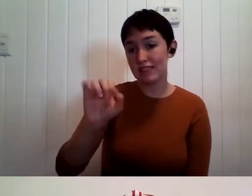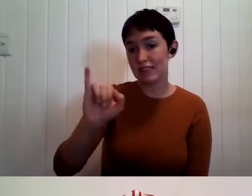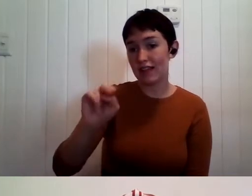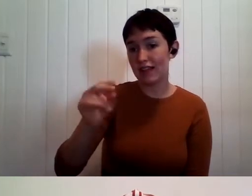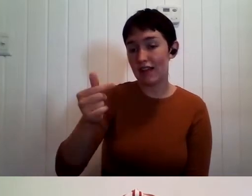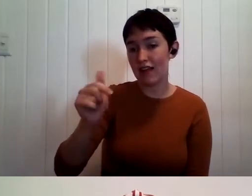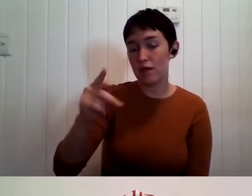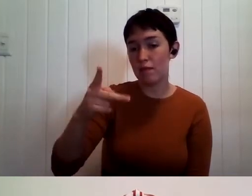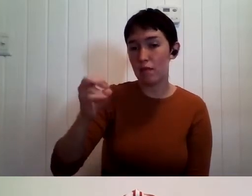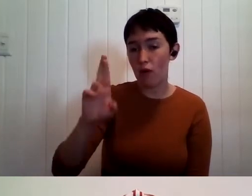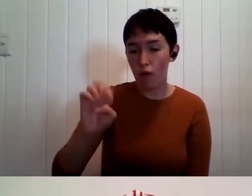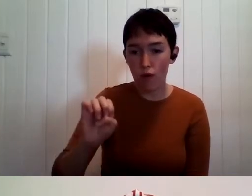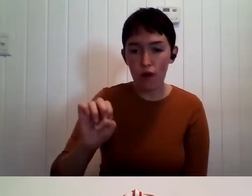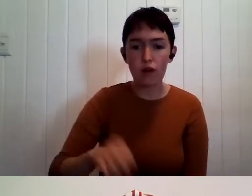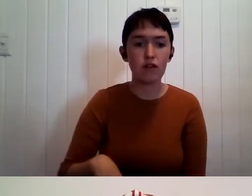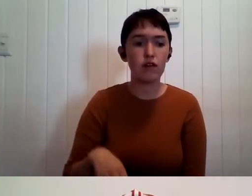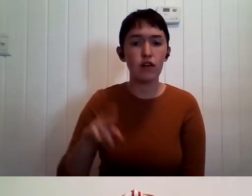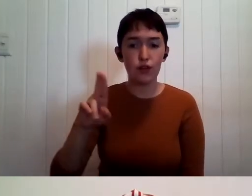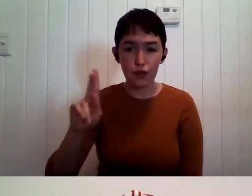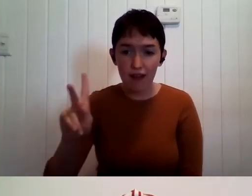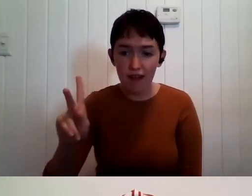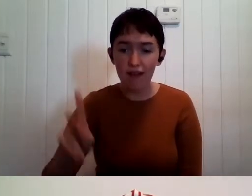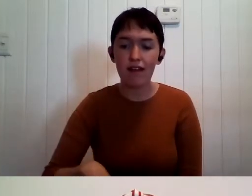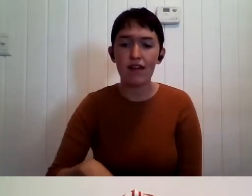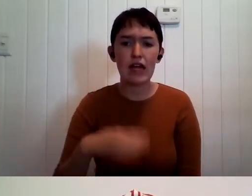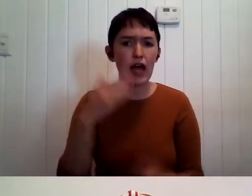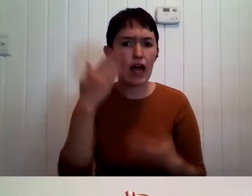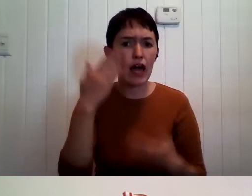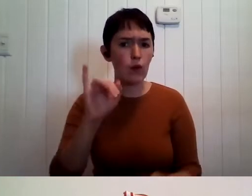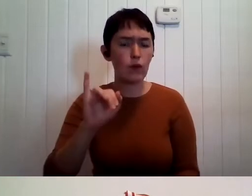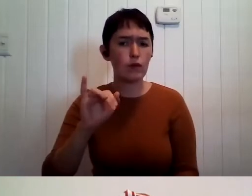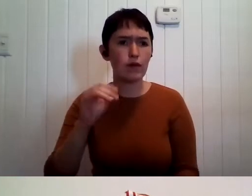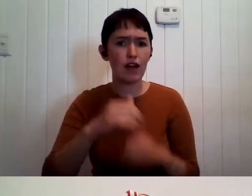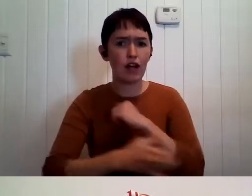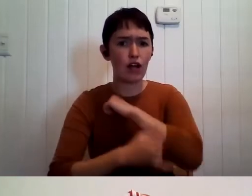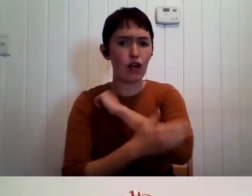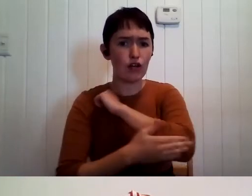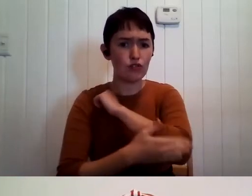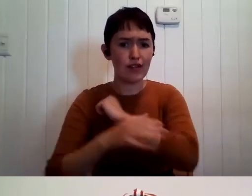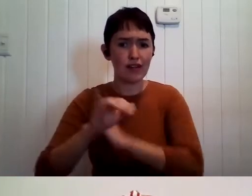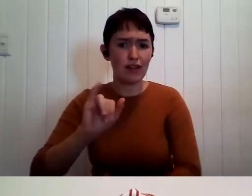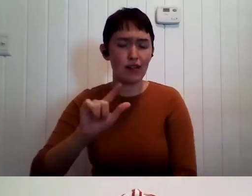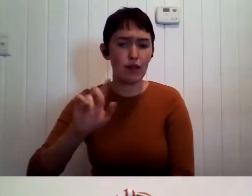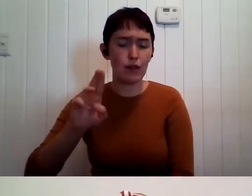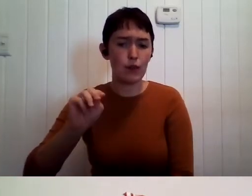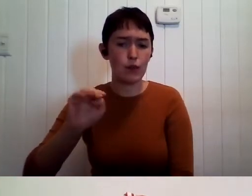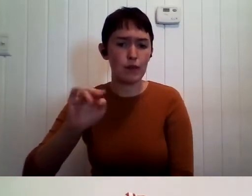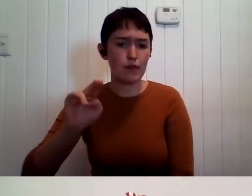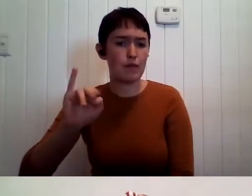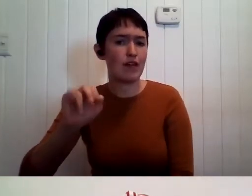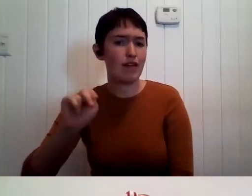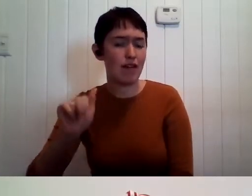I don't know if there's really a country that Illumina's not in. Yeah, and we even have what we call field-based